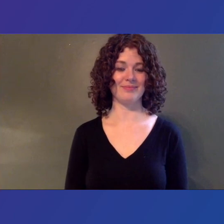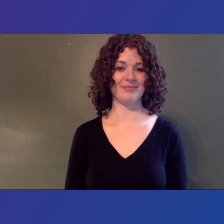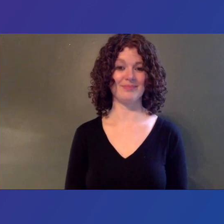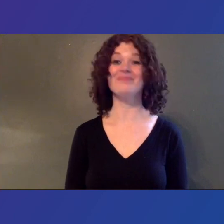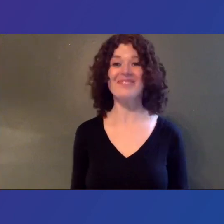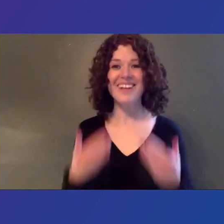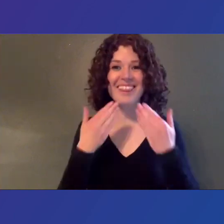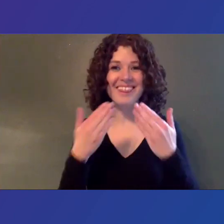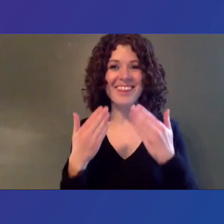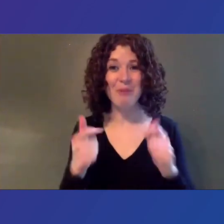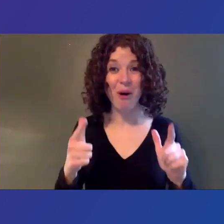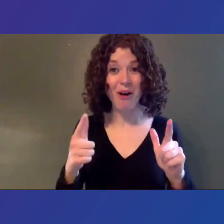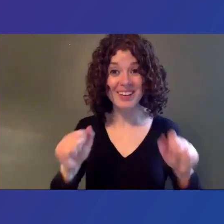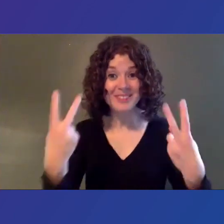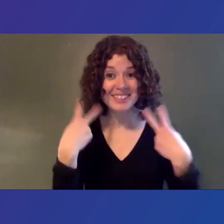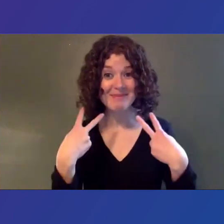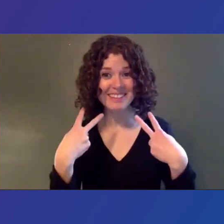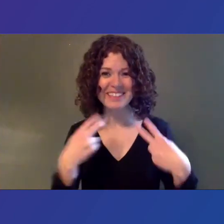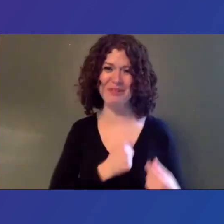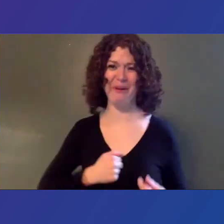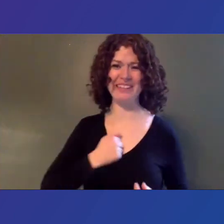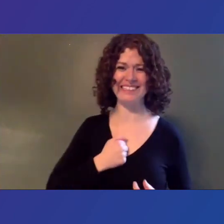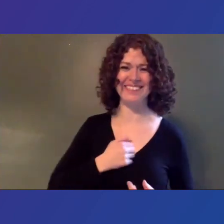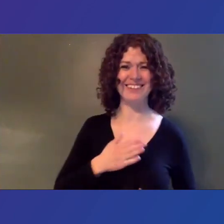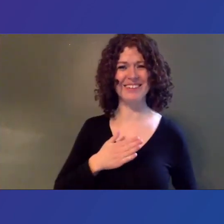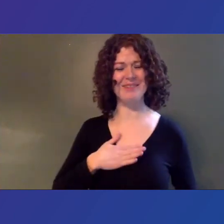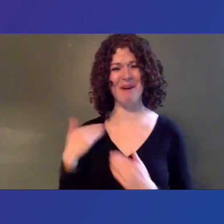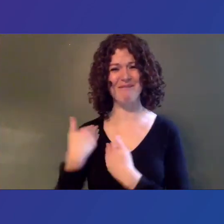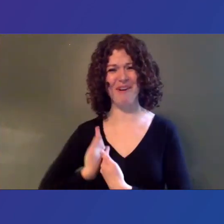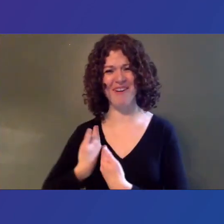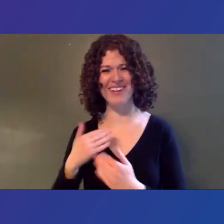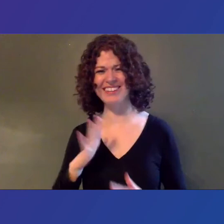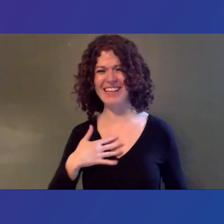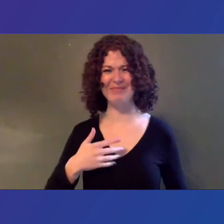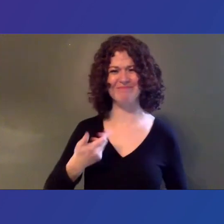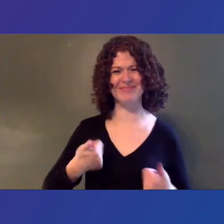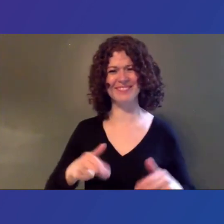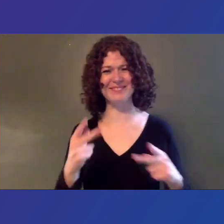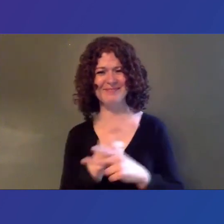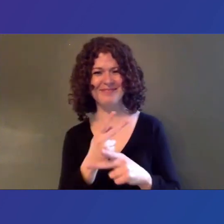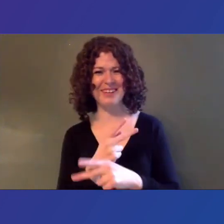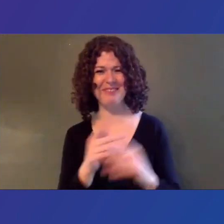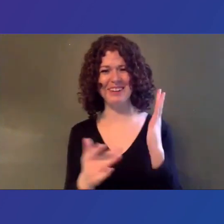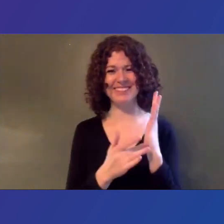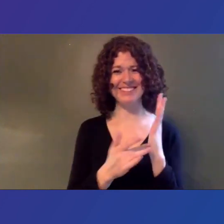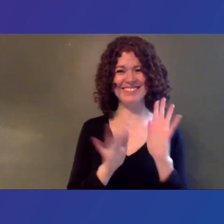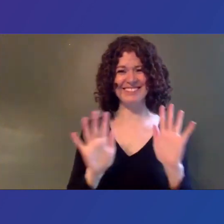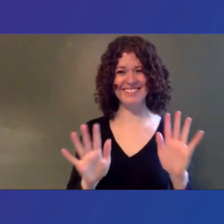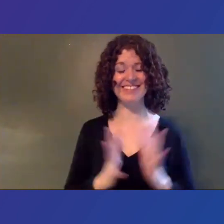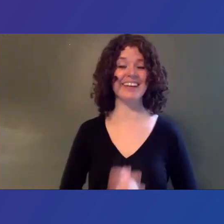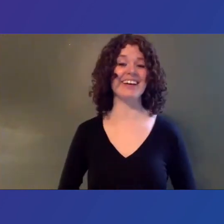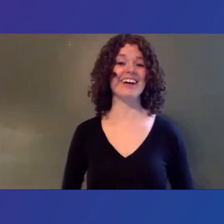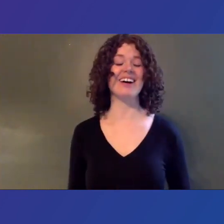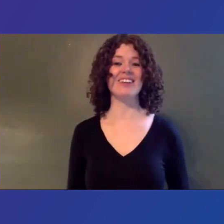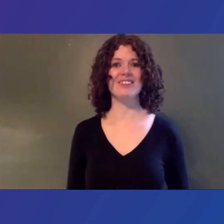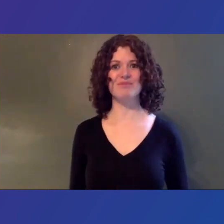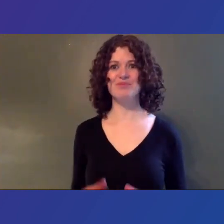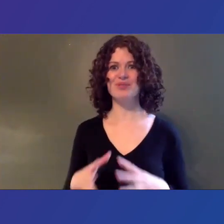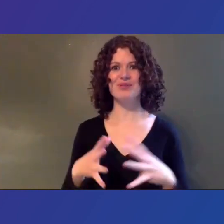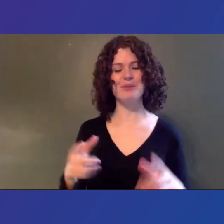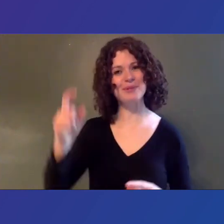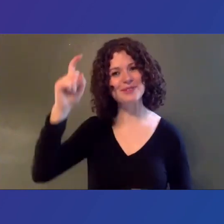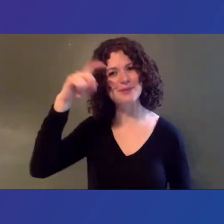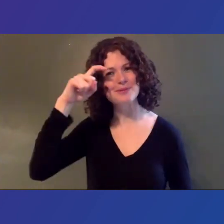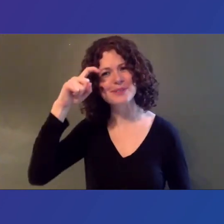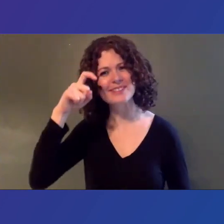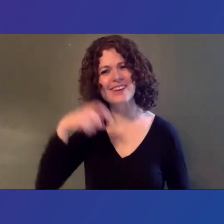Thank you all. Can you see me now? Sorry, my fault. I'm still adjusting to the technology. Lots of food for thought. Thank